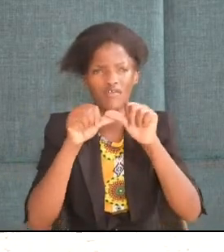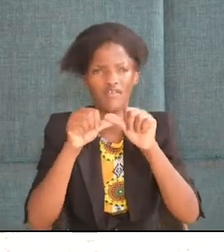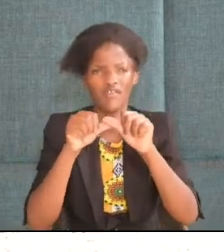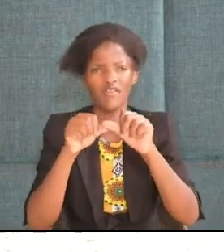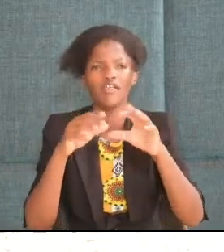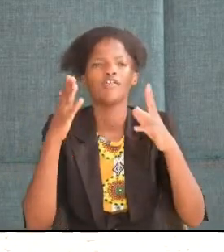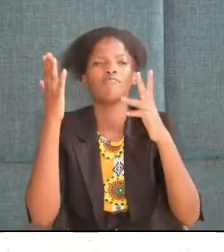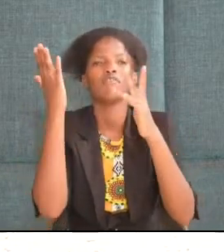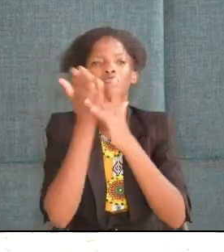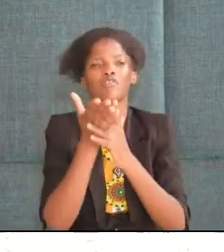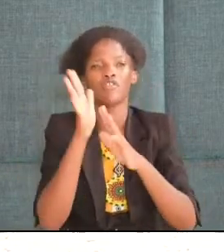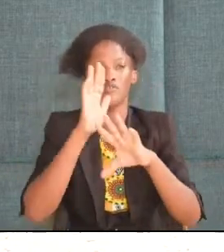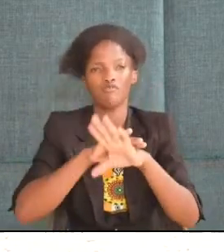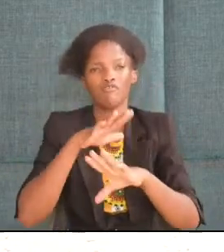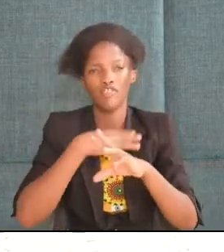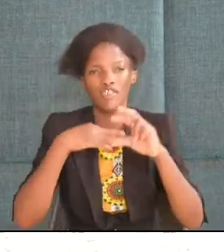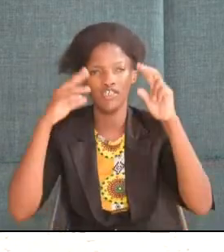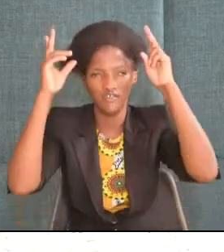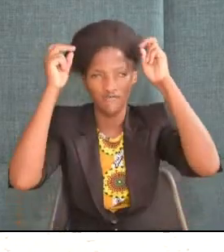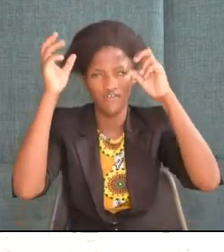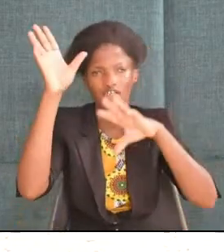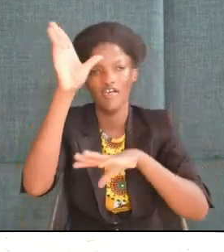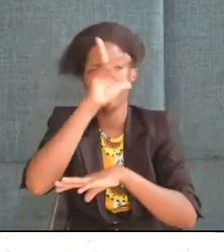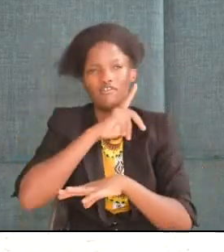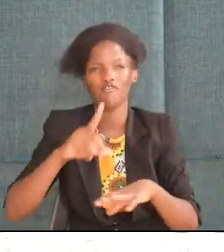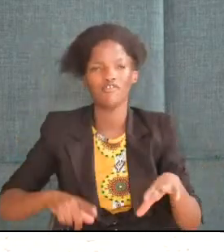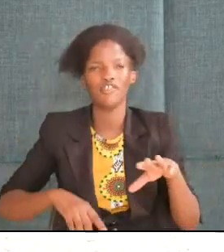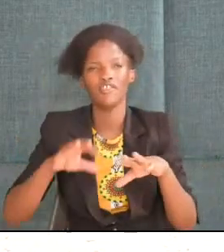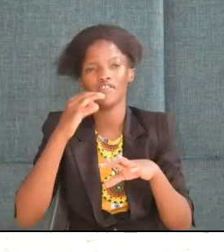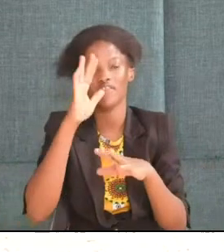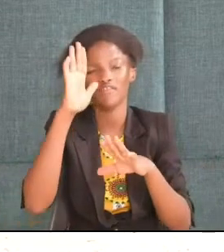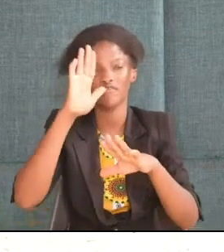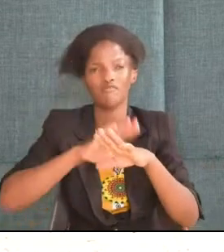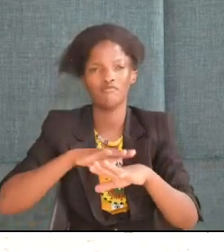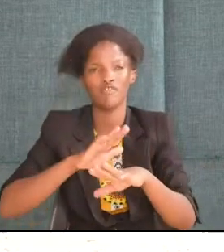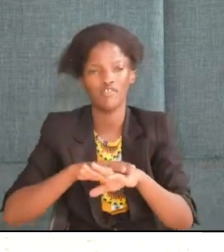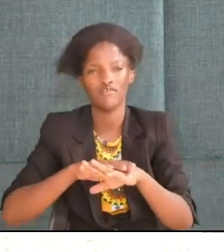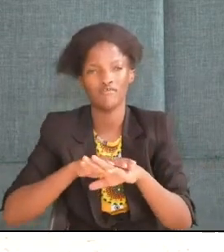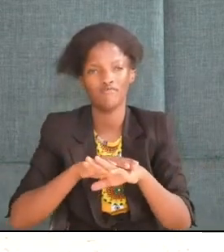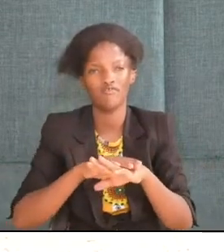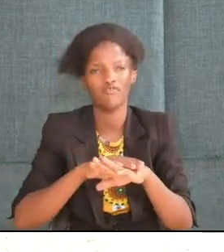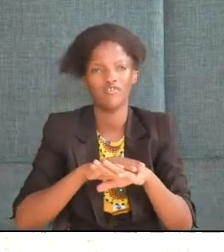good and evil. God is good and he rescues us.